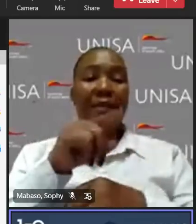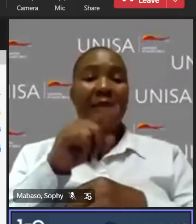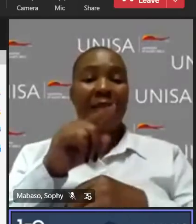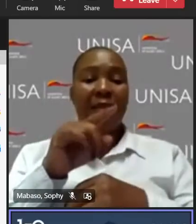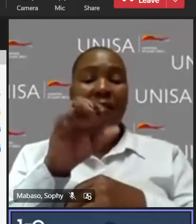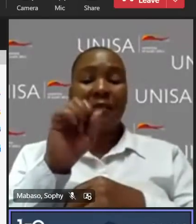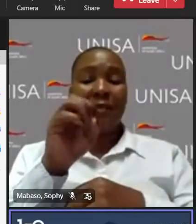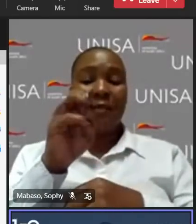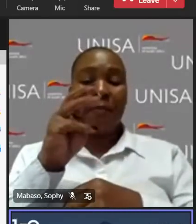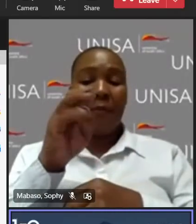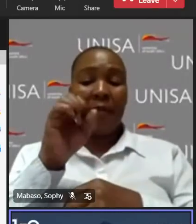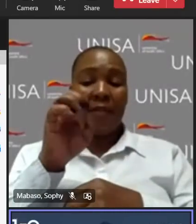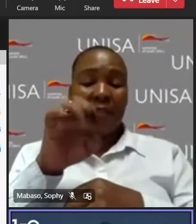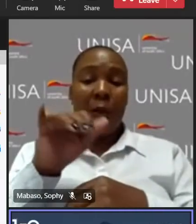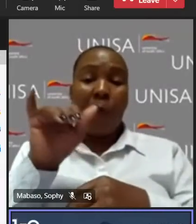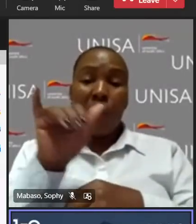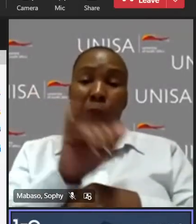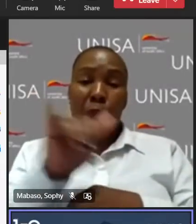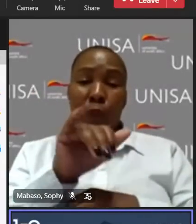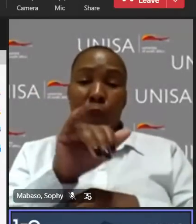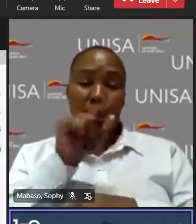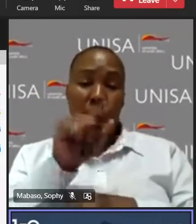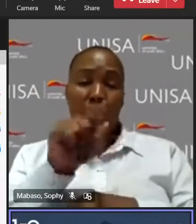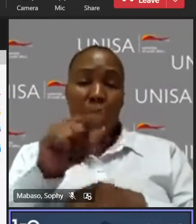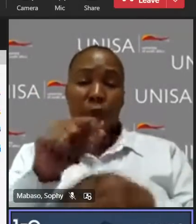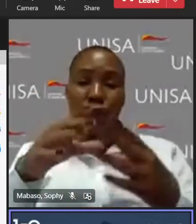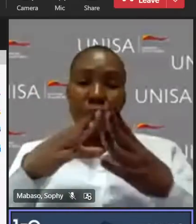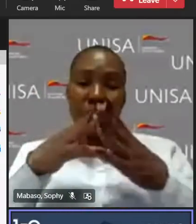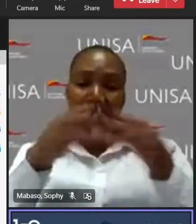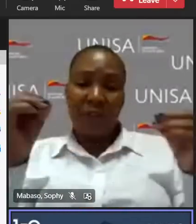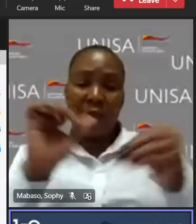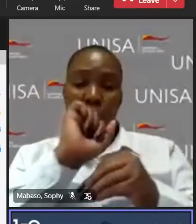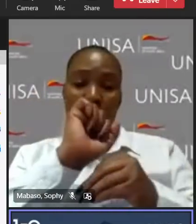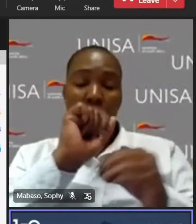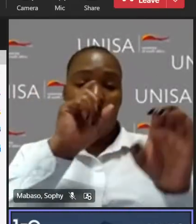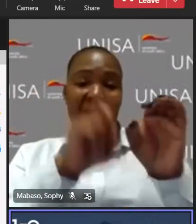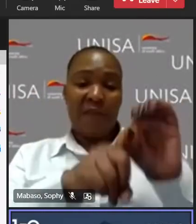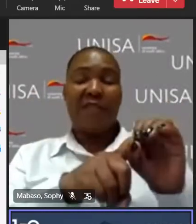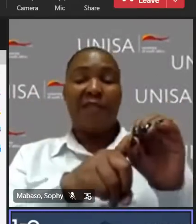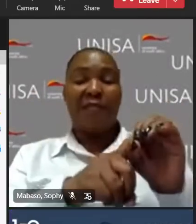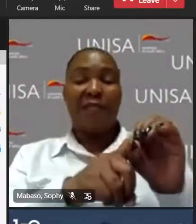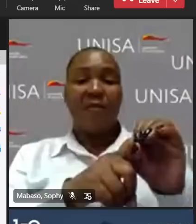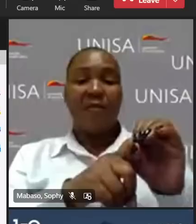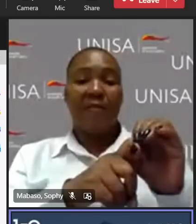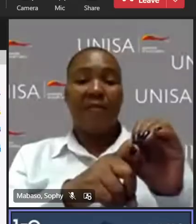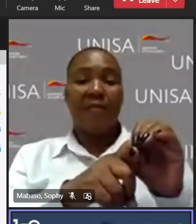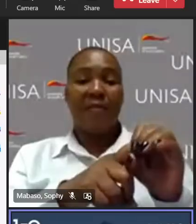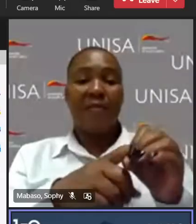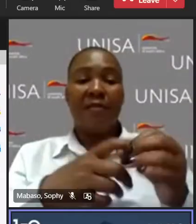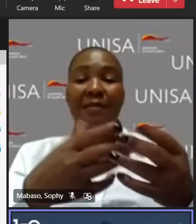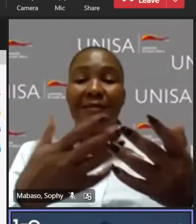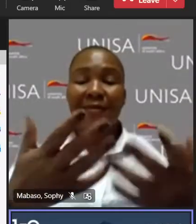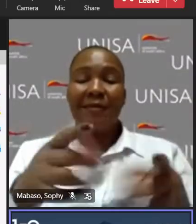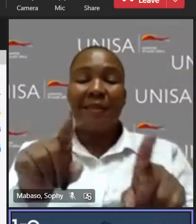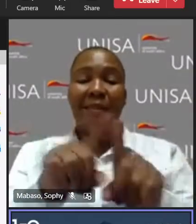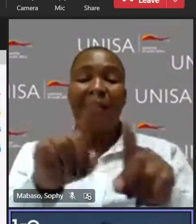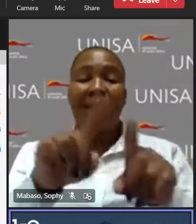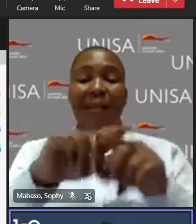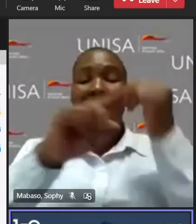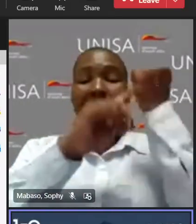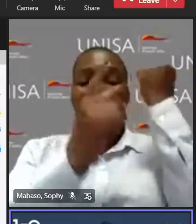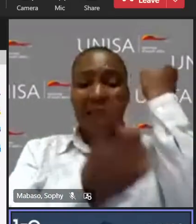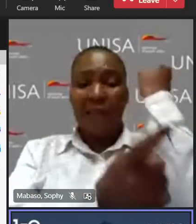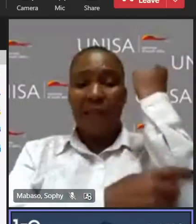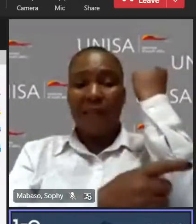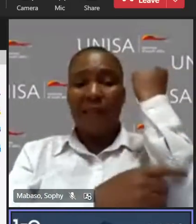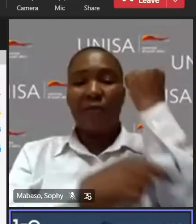in which you can complete your qualification. And as this is a live system, it